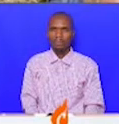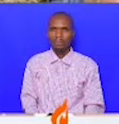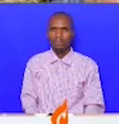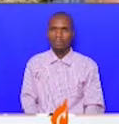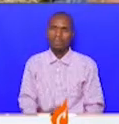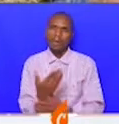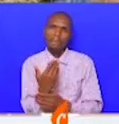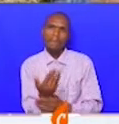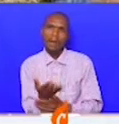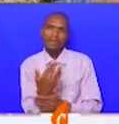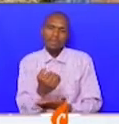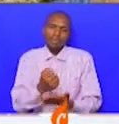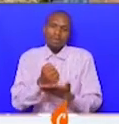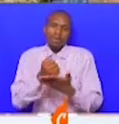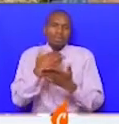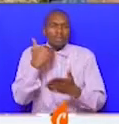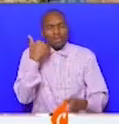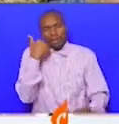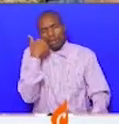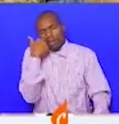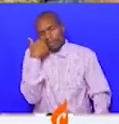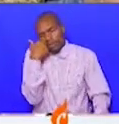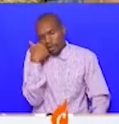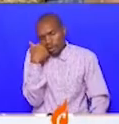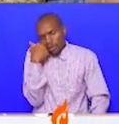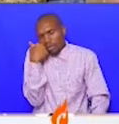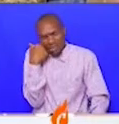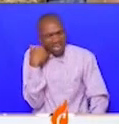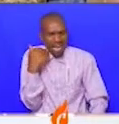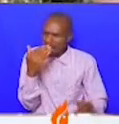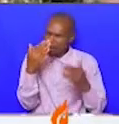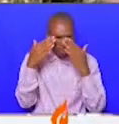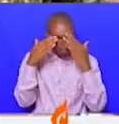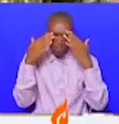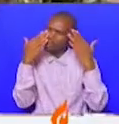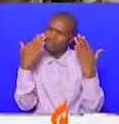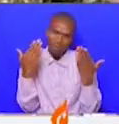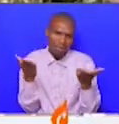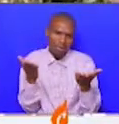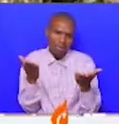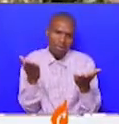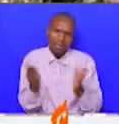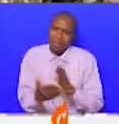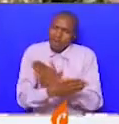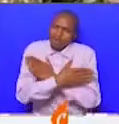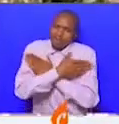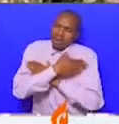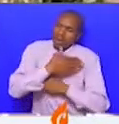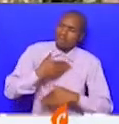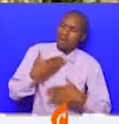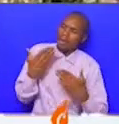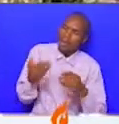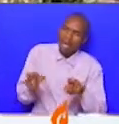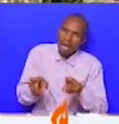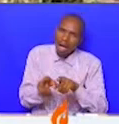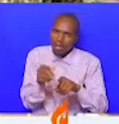konkonya oburoiro bwachete gabura ntamanyeti abaminto buna moroche